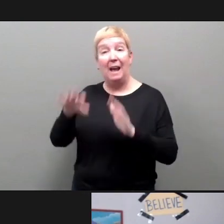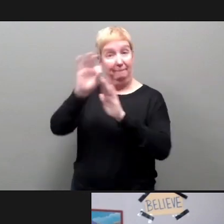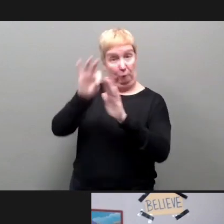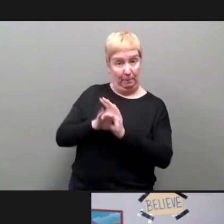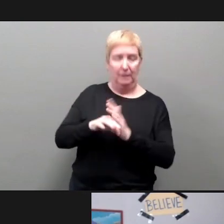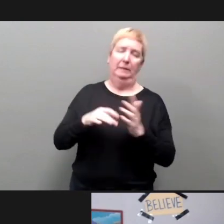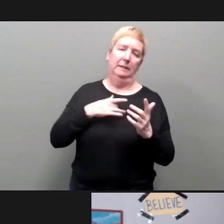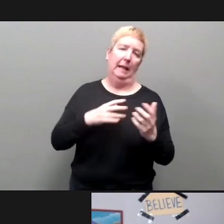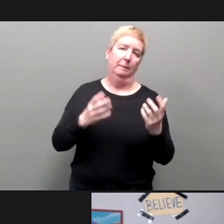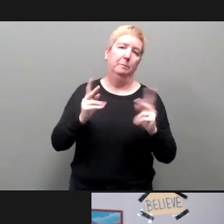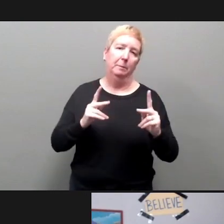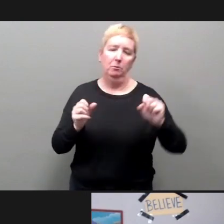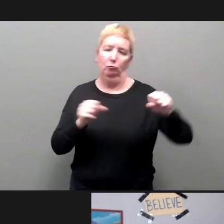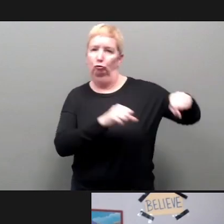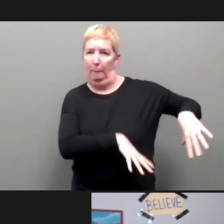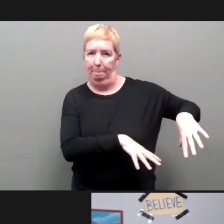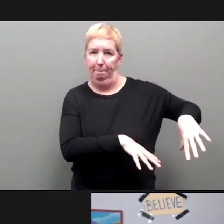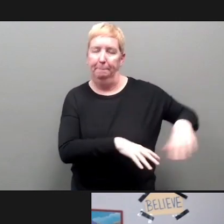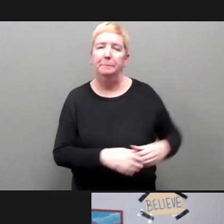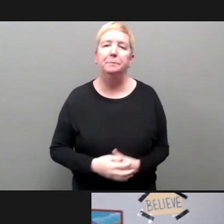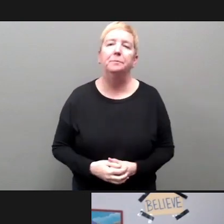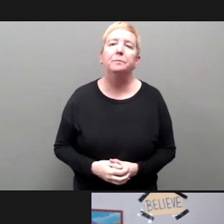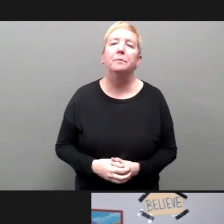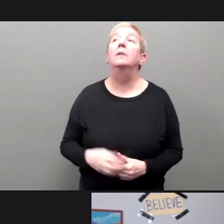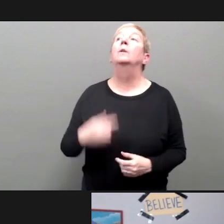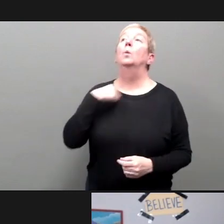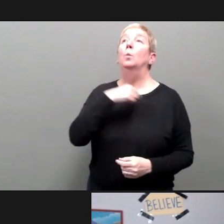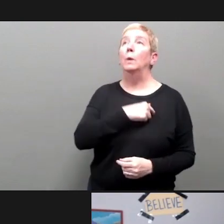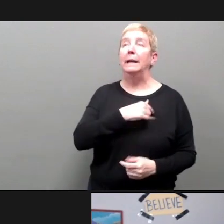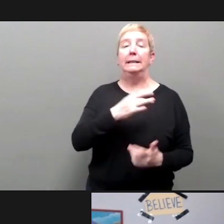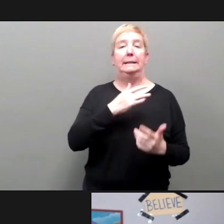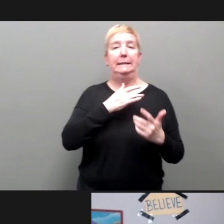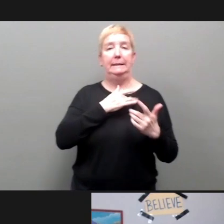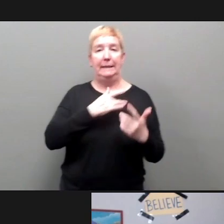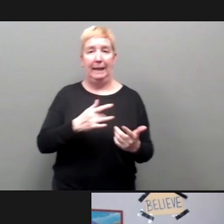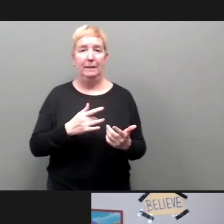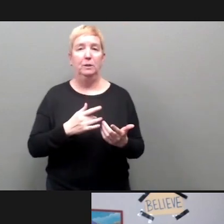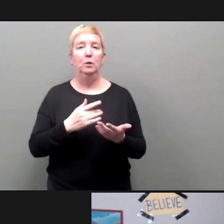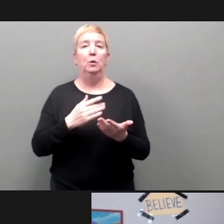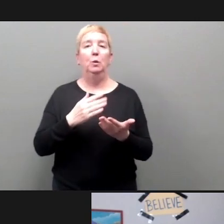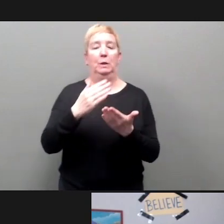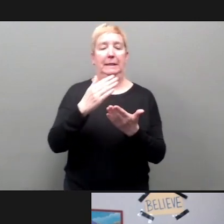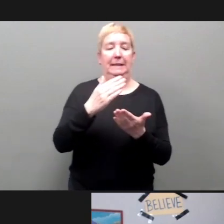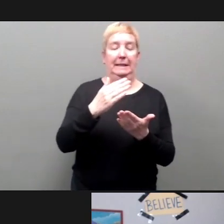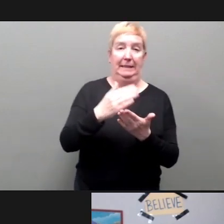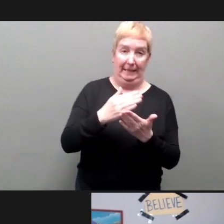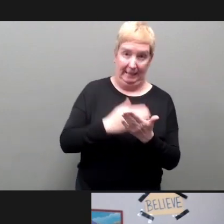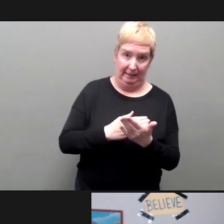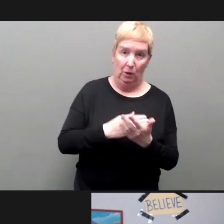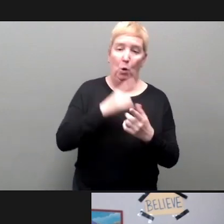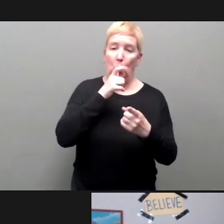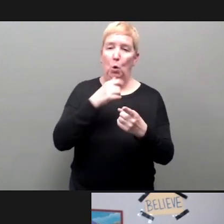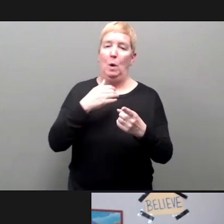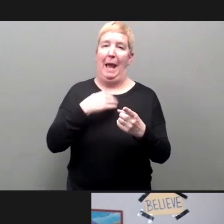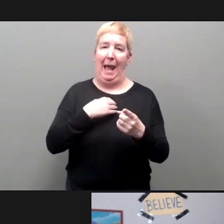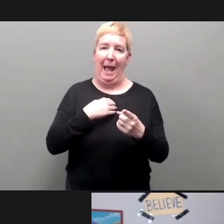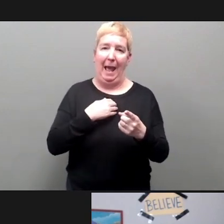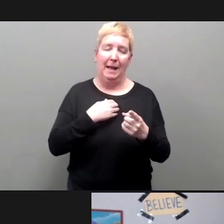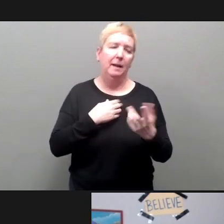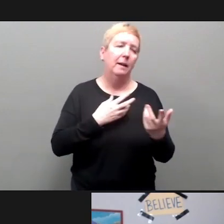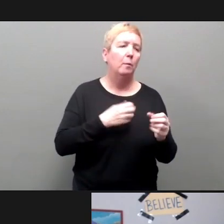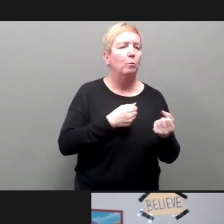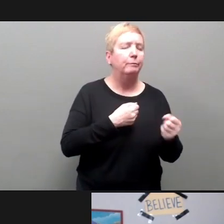website, we still list people who've had their primary series. And then we tell you how many people had